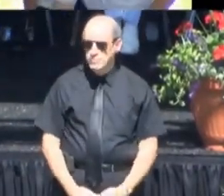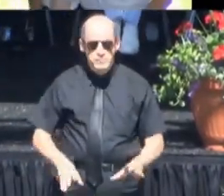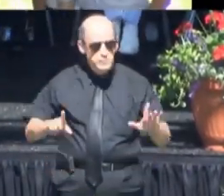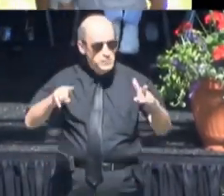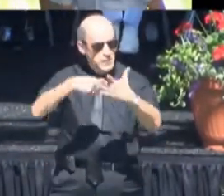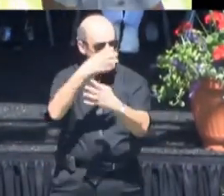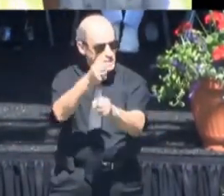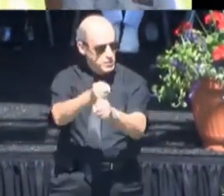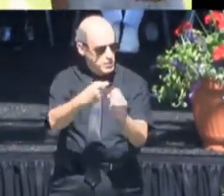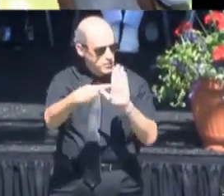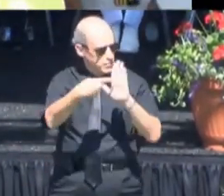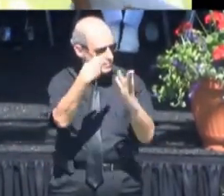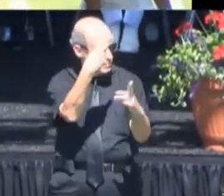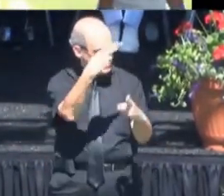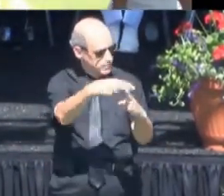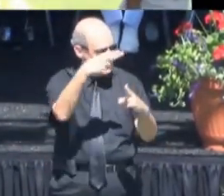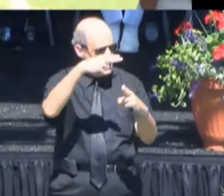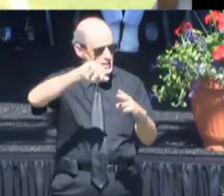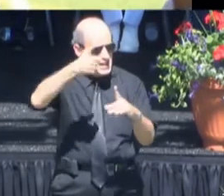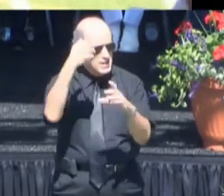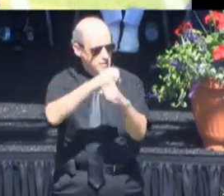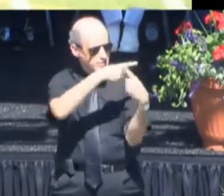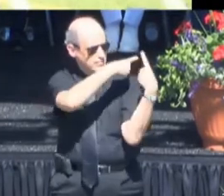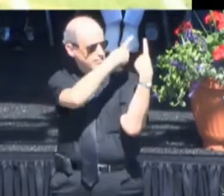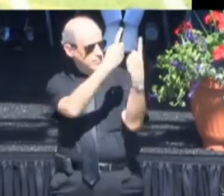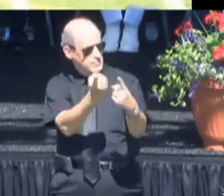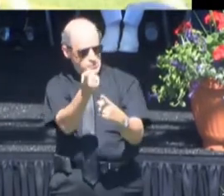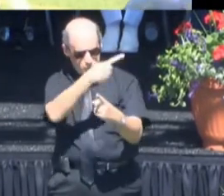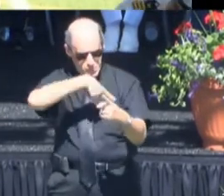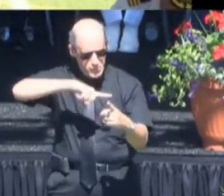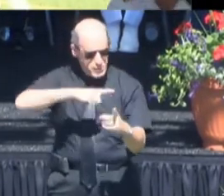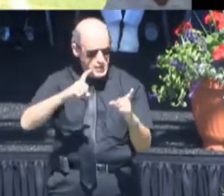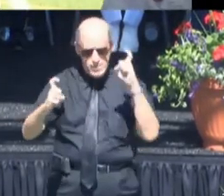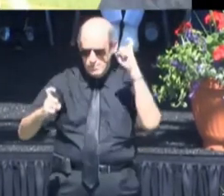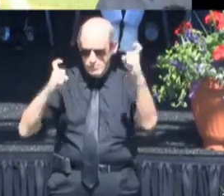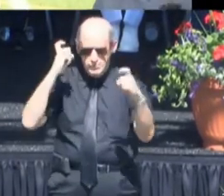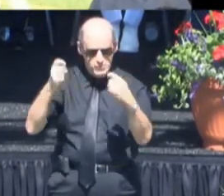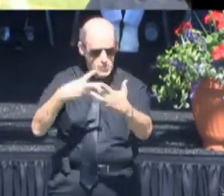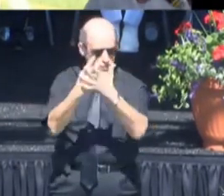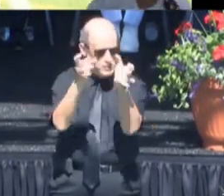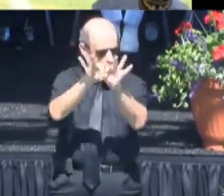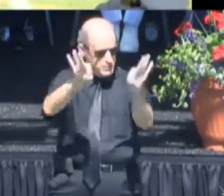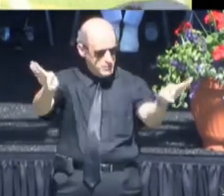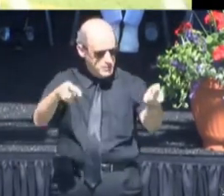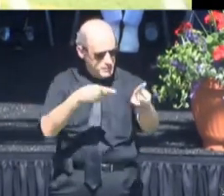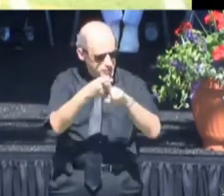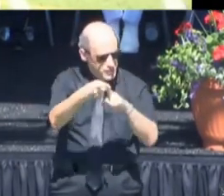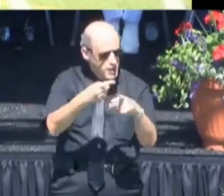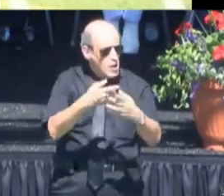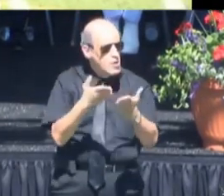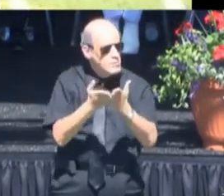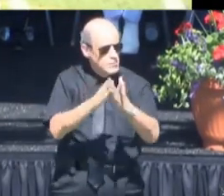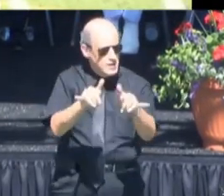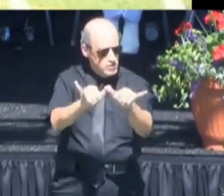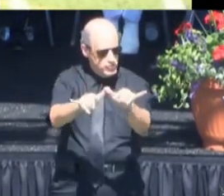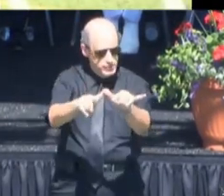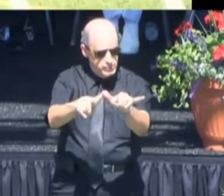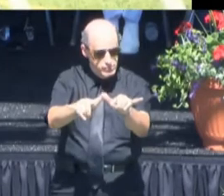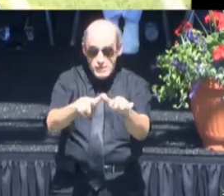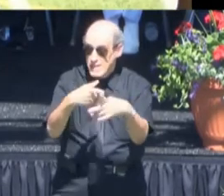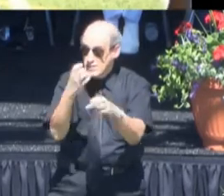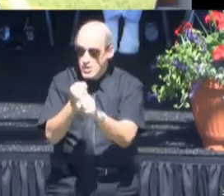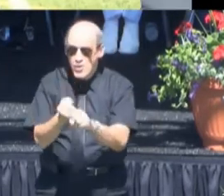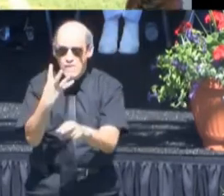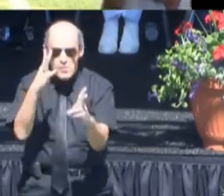This year marks the 10th year that the United States Merchant Marine Academy has conferred master's degrees in marine engineering. This year,